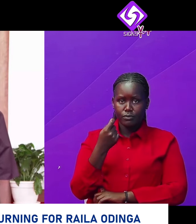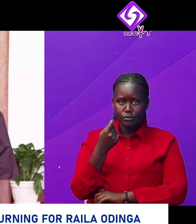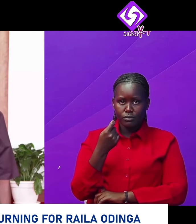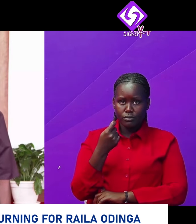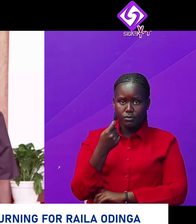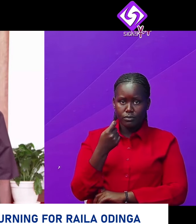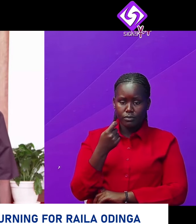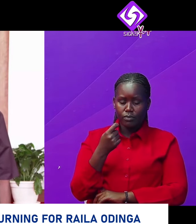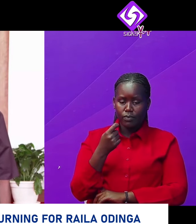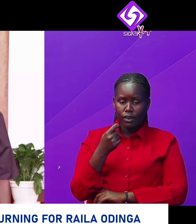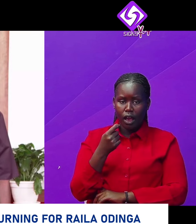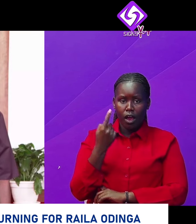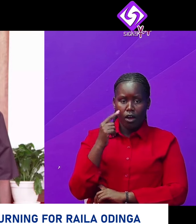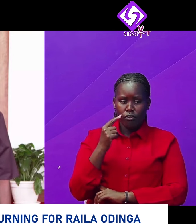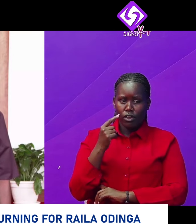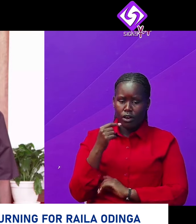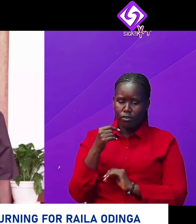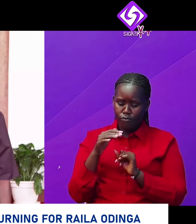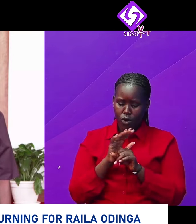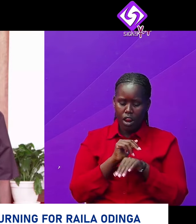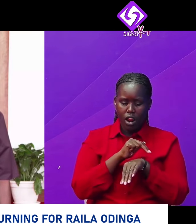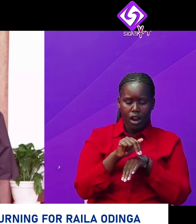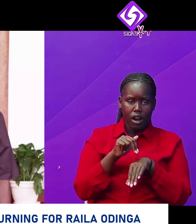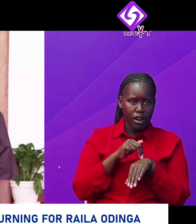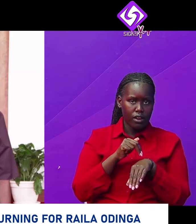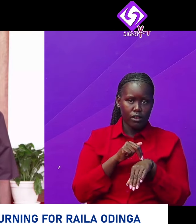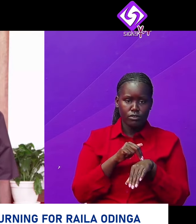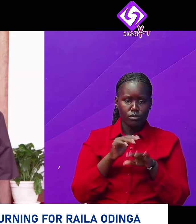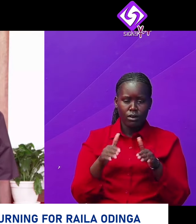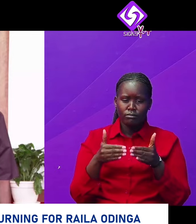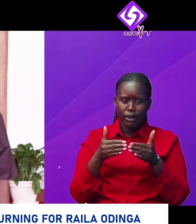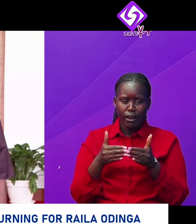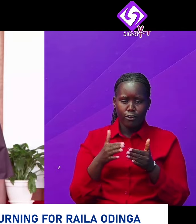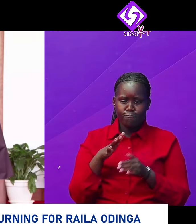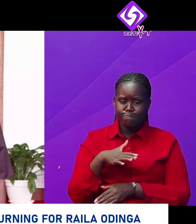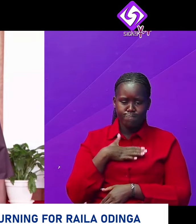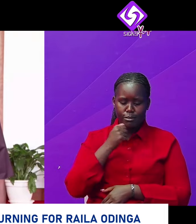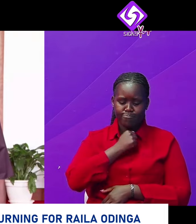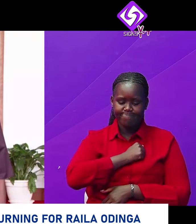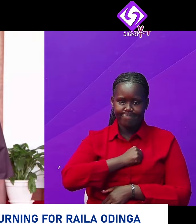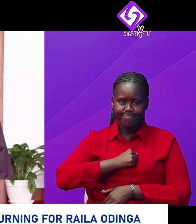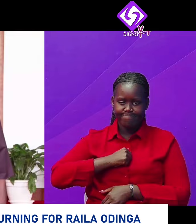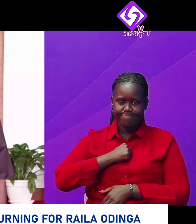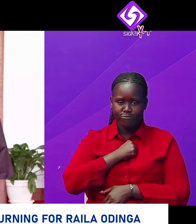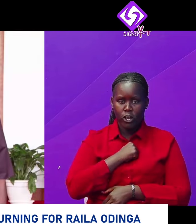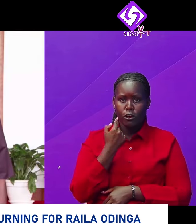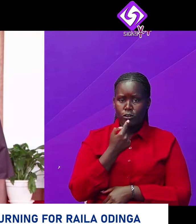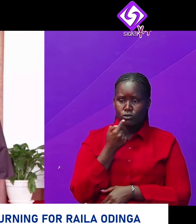On behalf of a grateful nation, I extend my deepest condolences to Mama Ida, his